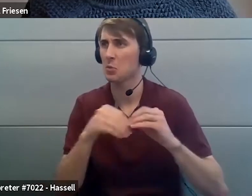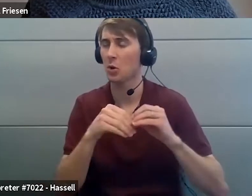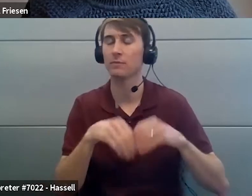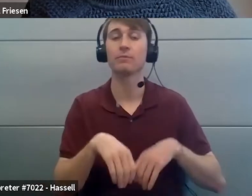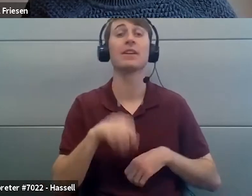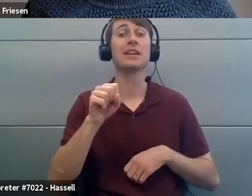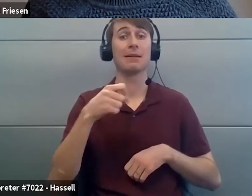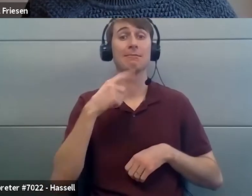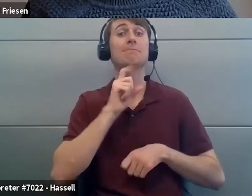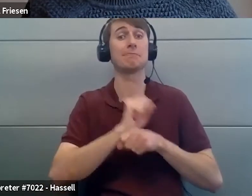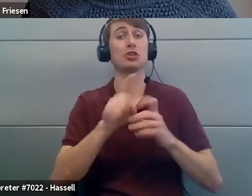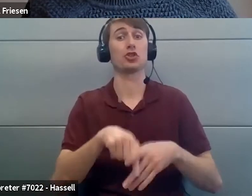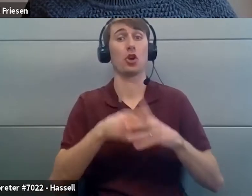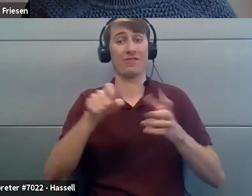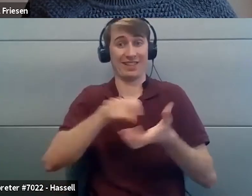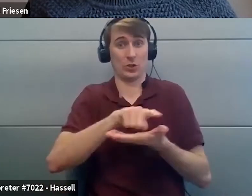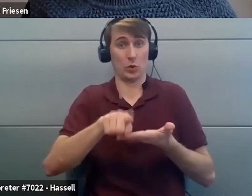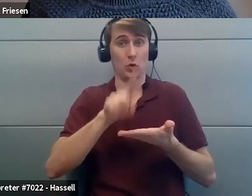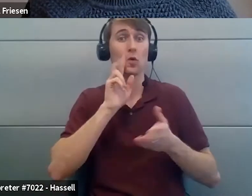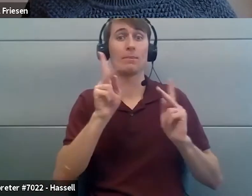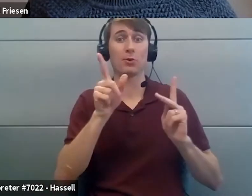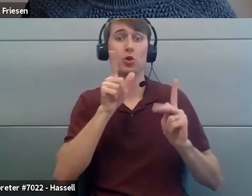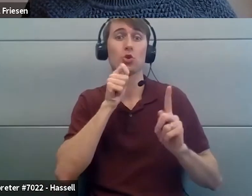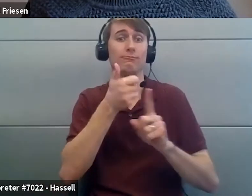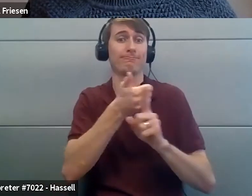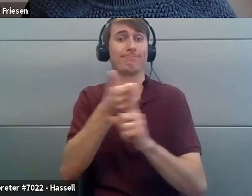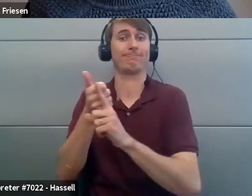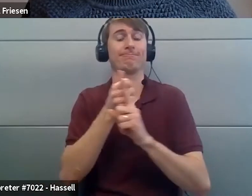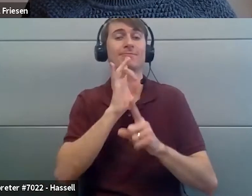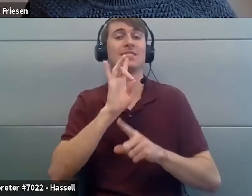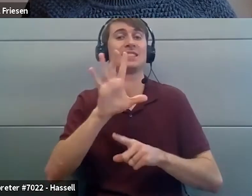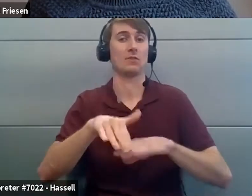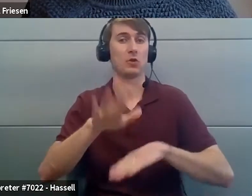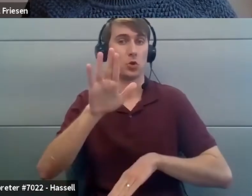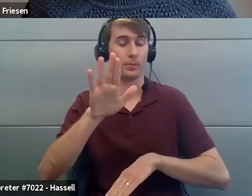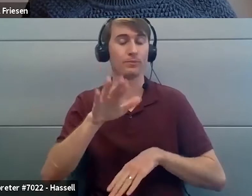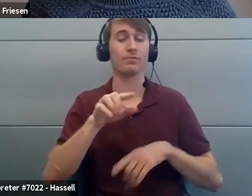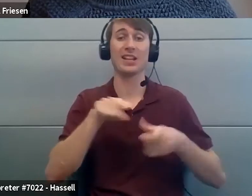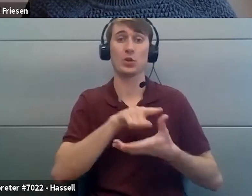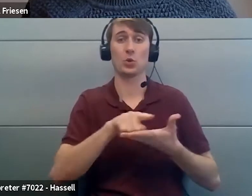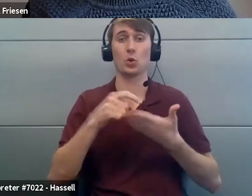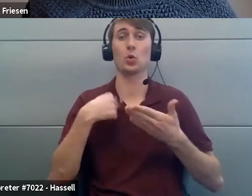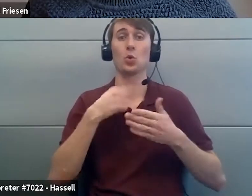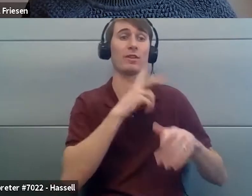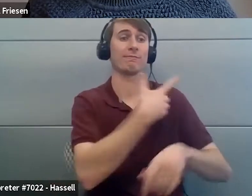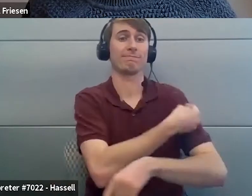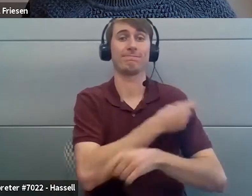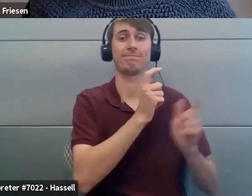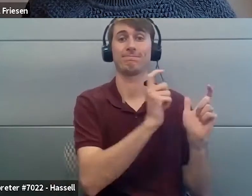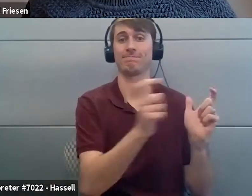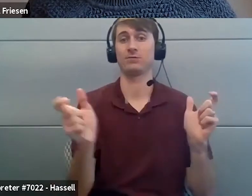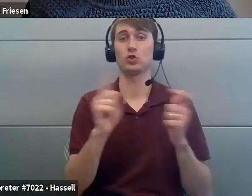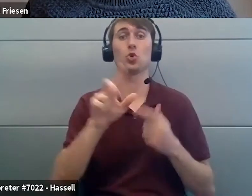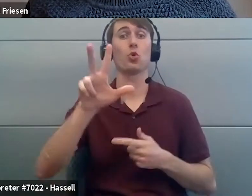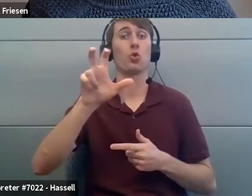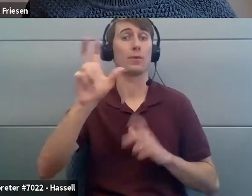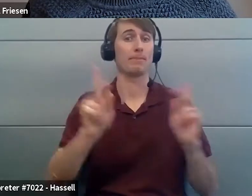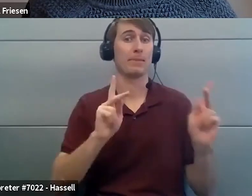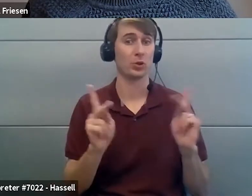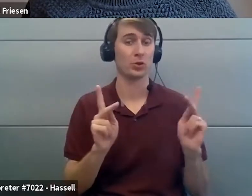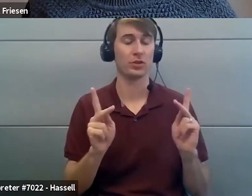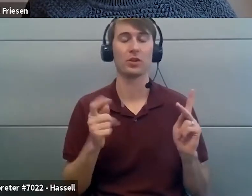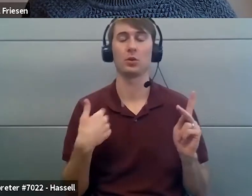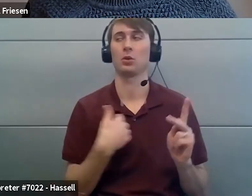85 and older. So far this week, we've done about 300 of those individuals. We were very grateful that